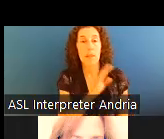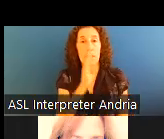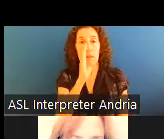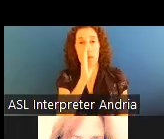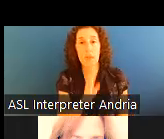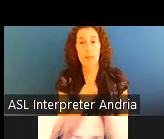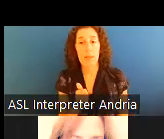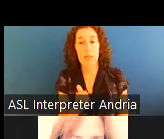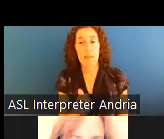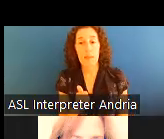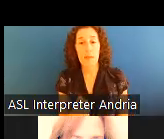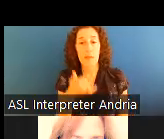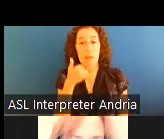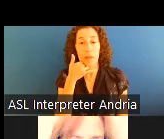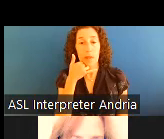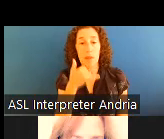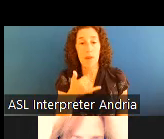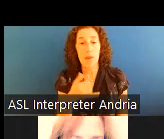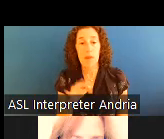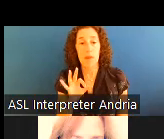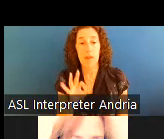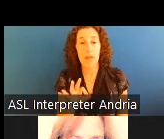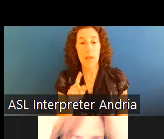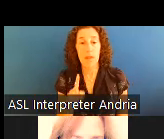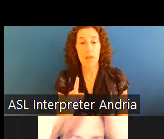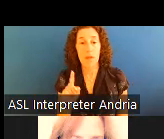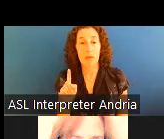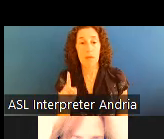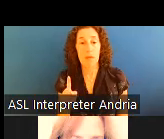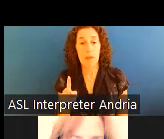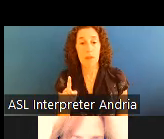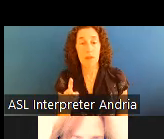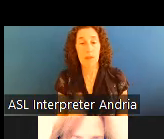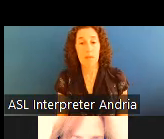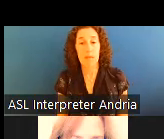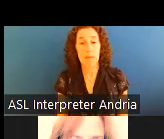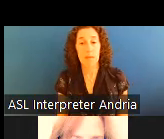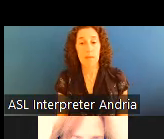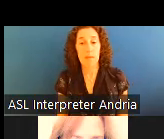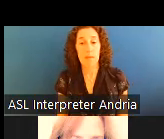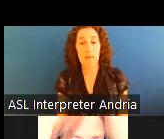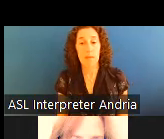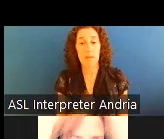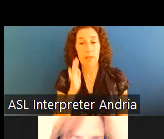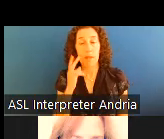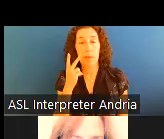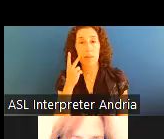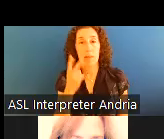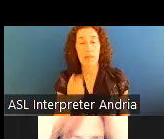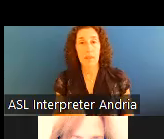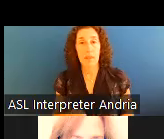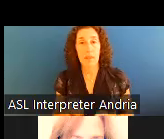calling 911, reporting in person, but you'll see survivors report at